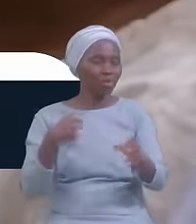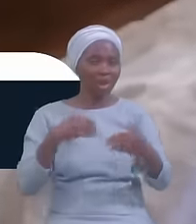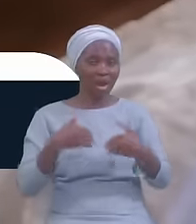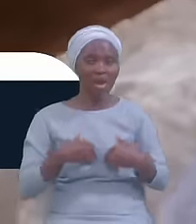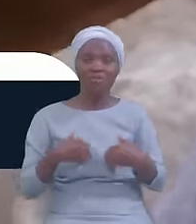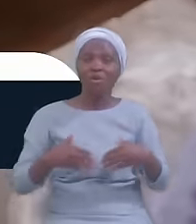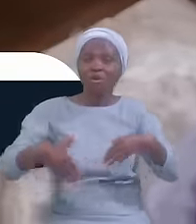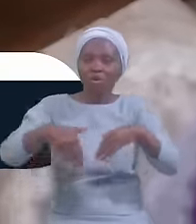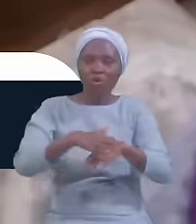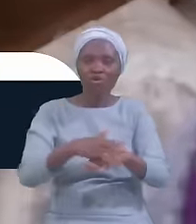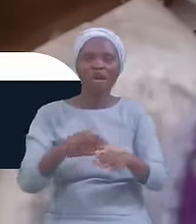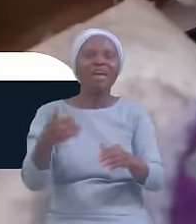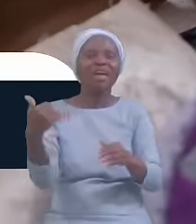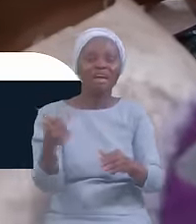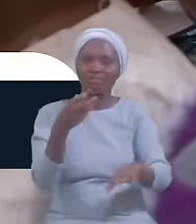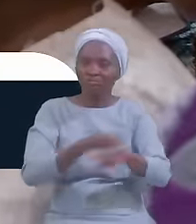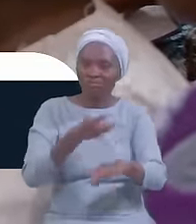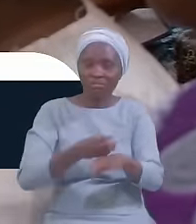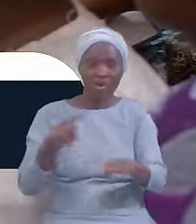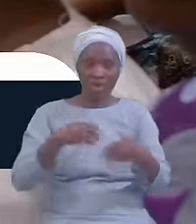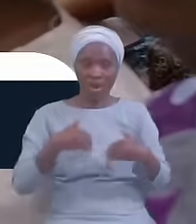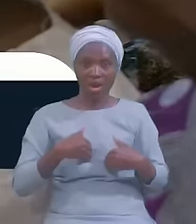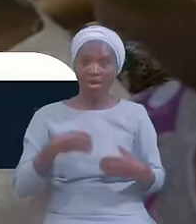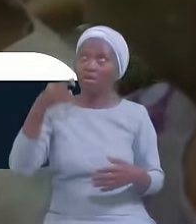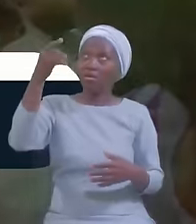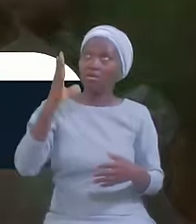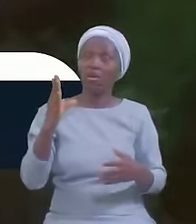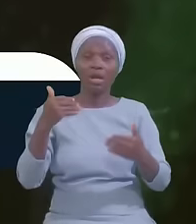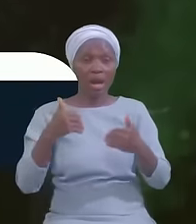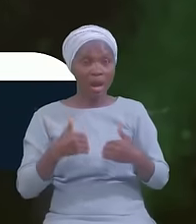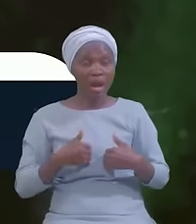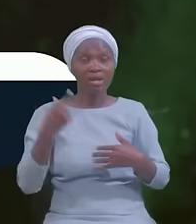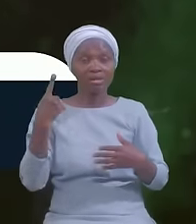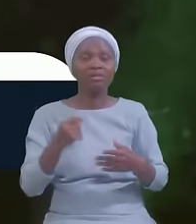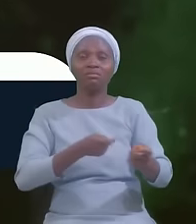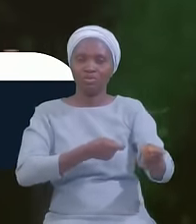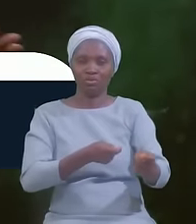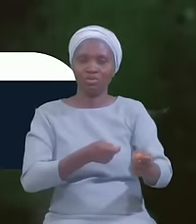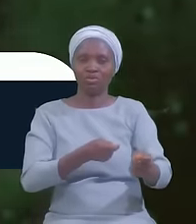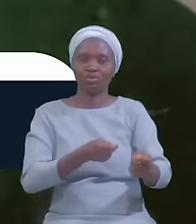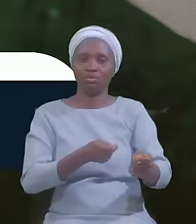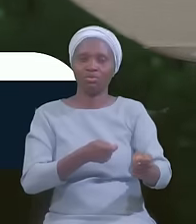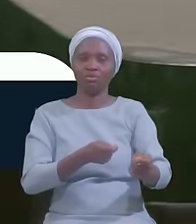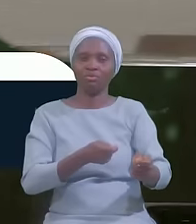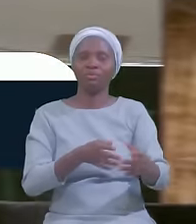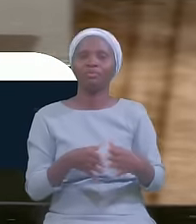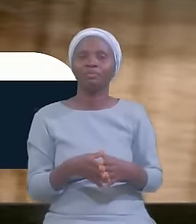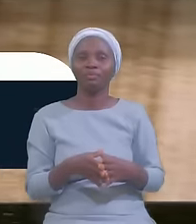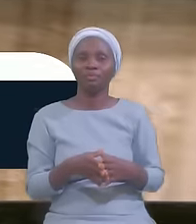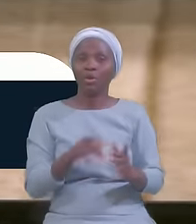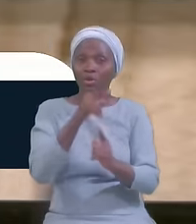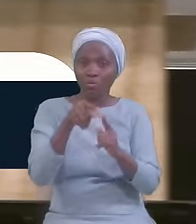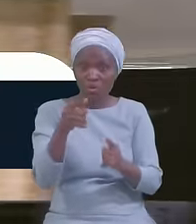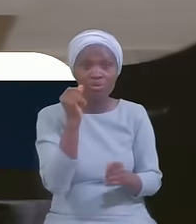any difficulty we have. God has the preeminence. And when you understand that, and